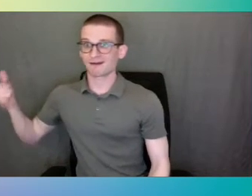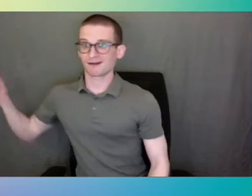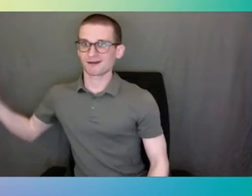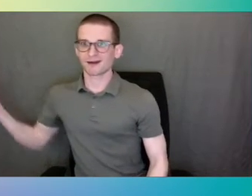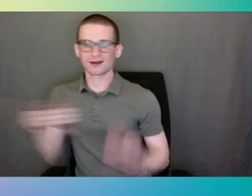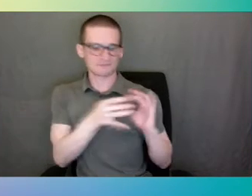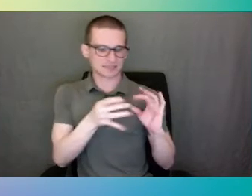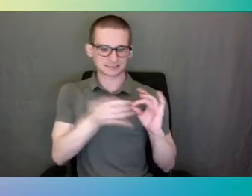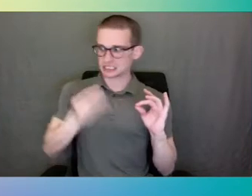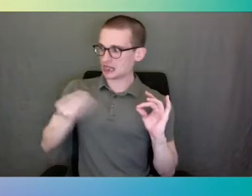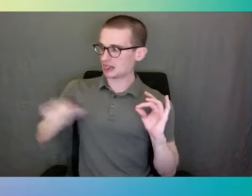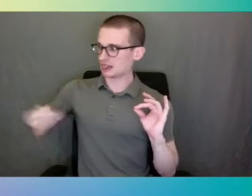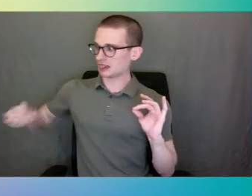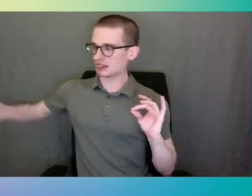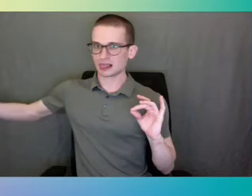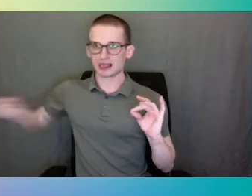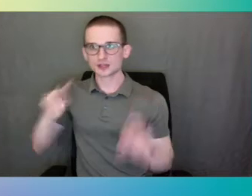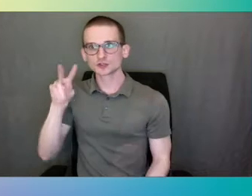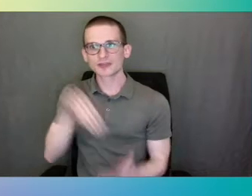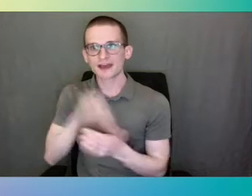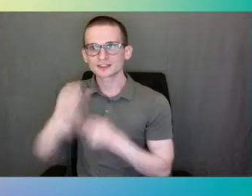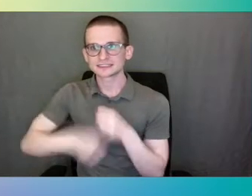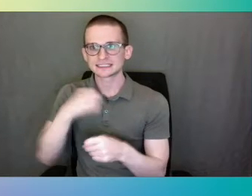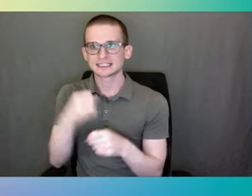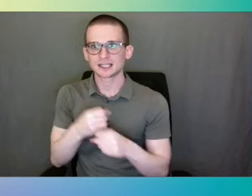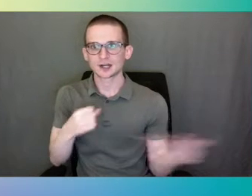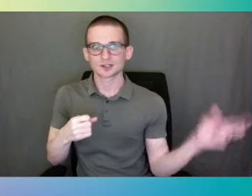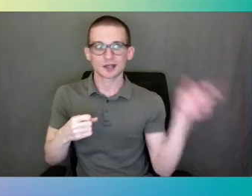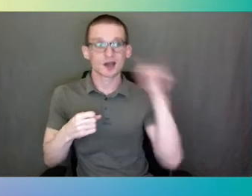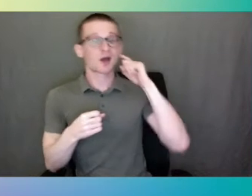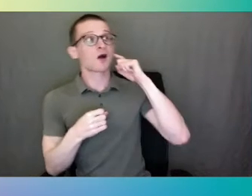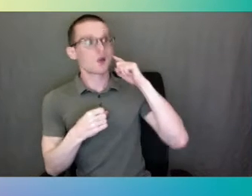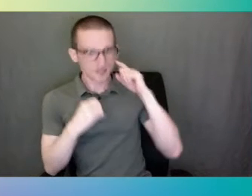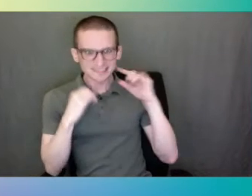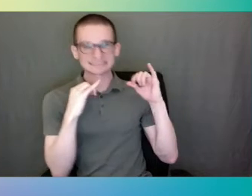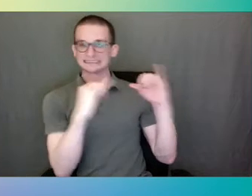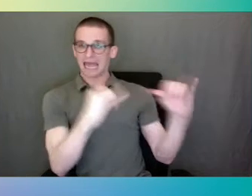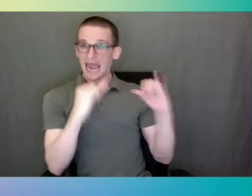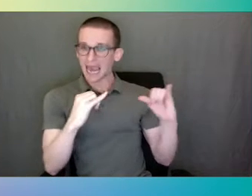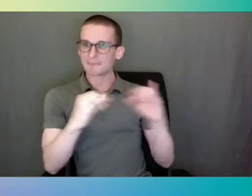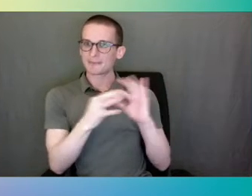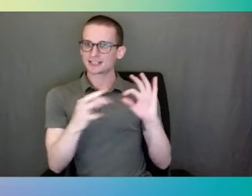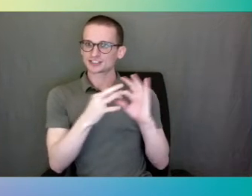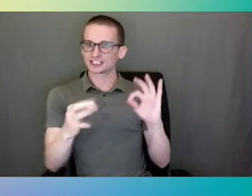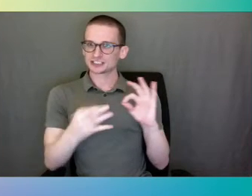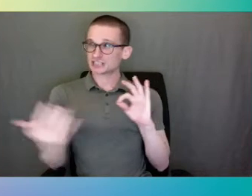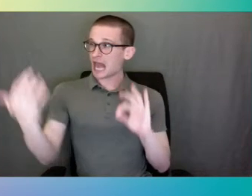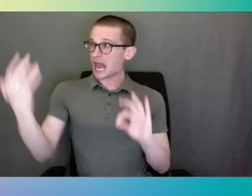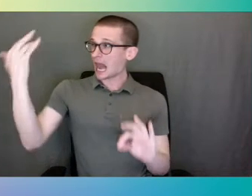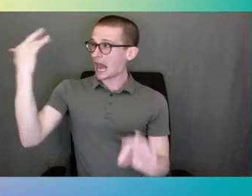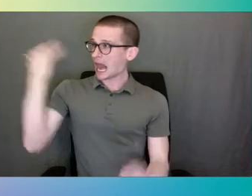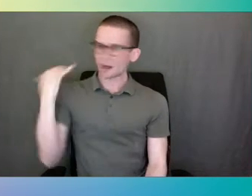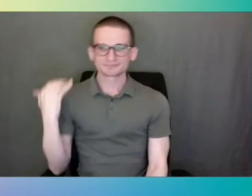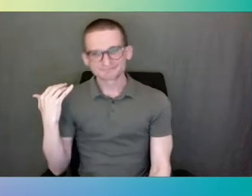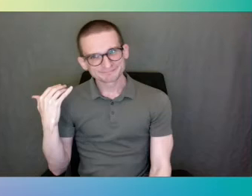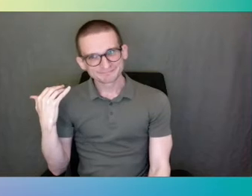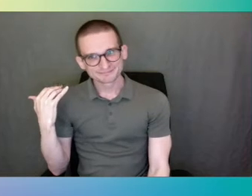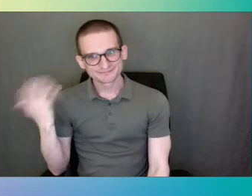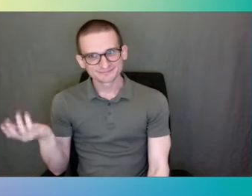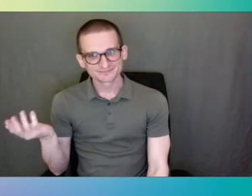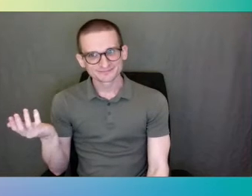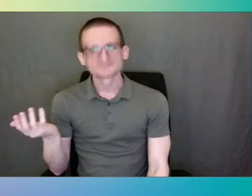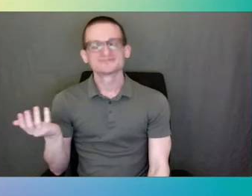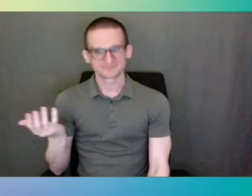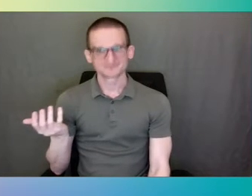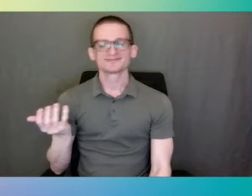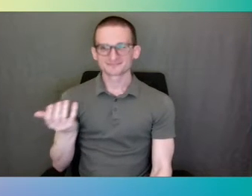years is exactly what was intended by the one who initiated it 2,000 years ago. Remember, the Bible is